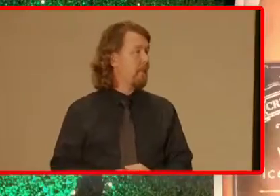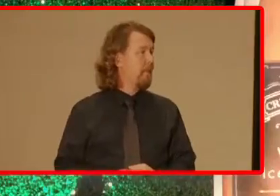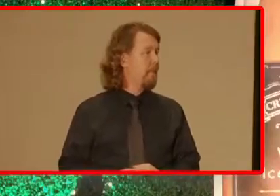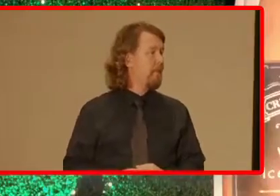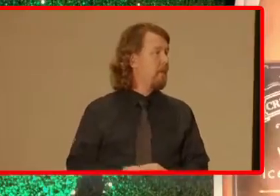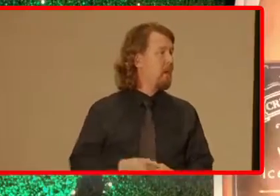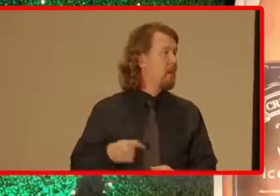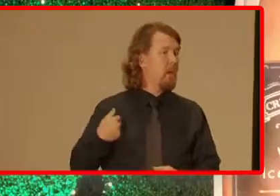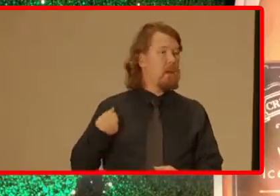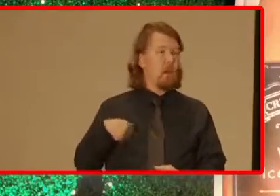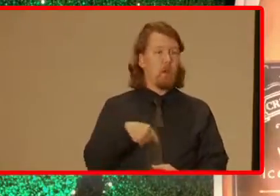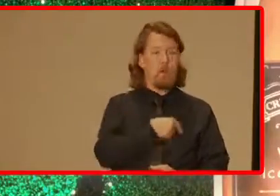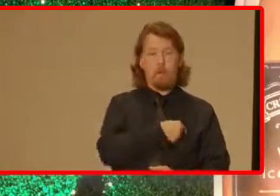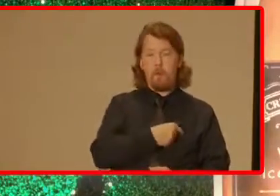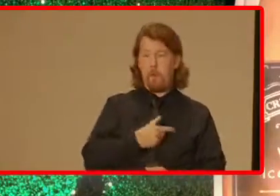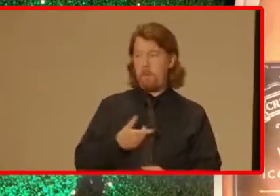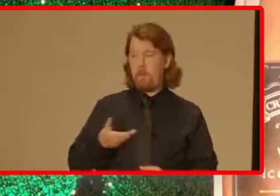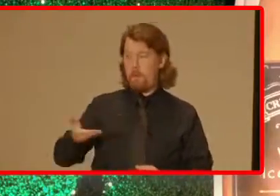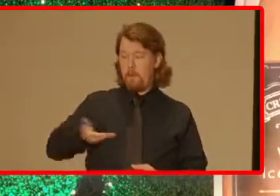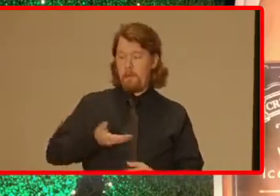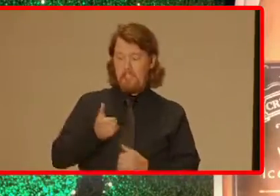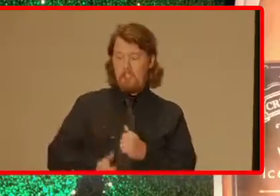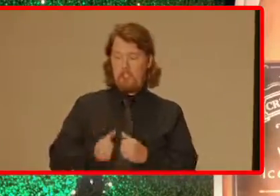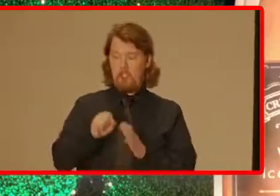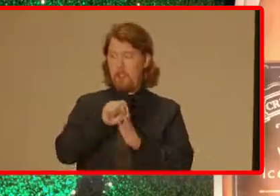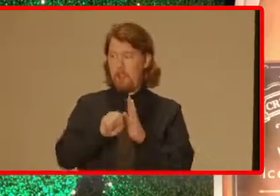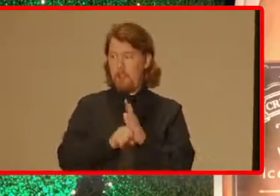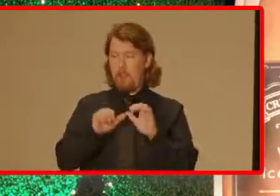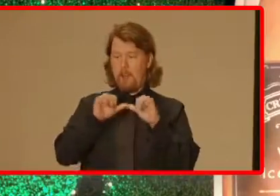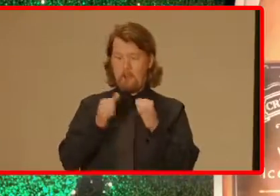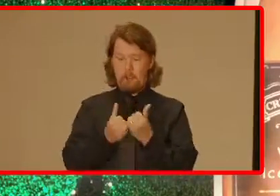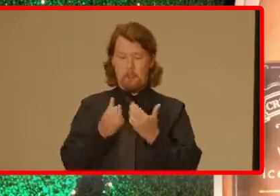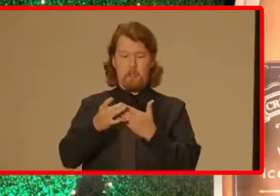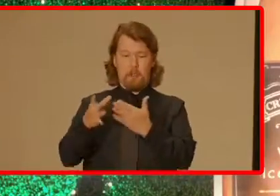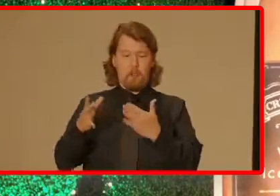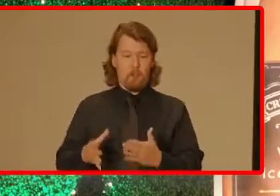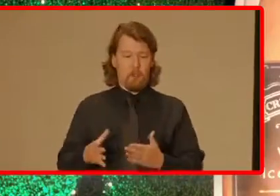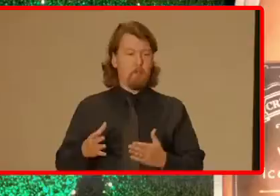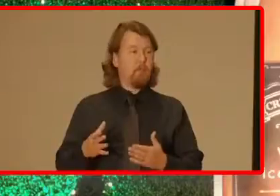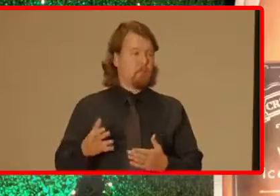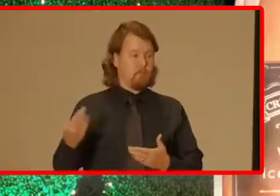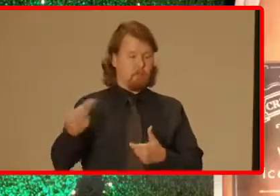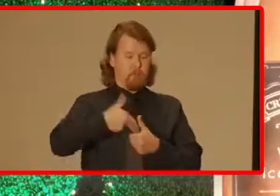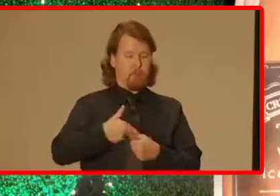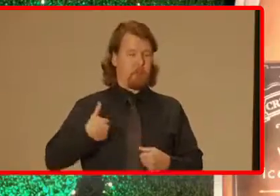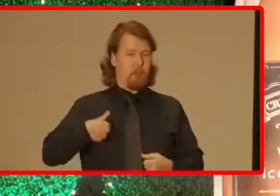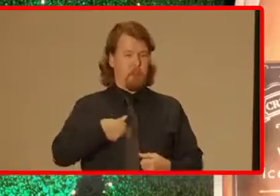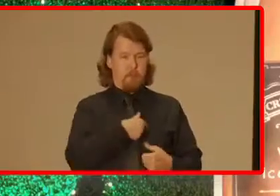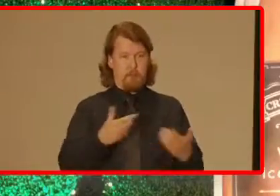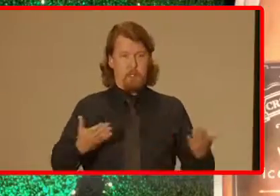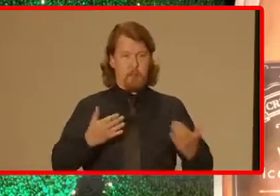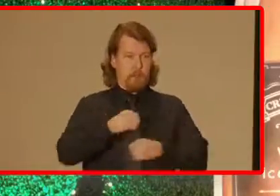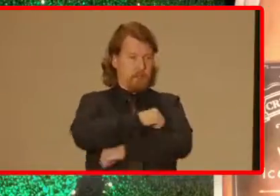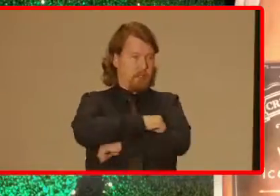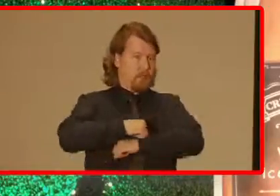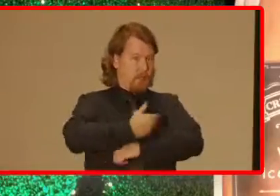we have invited each of the state agency leadership to join us up on the stage,